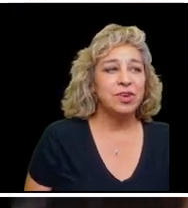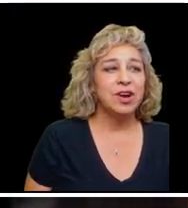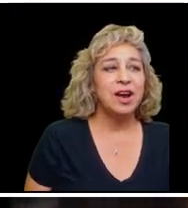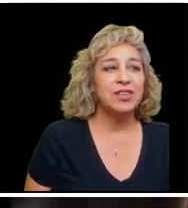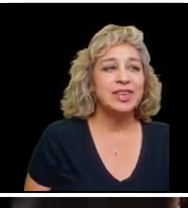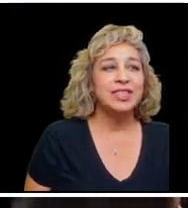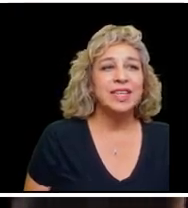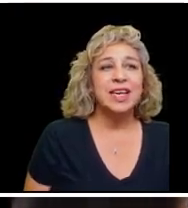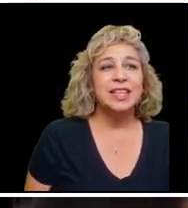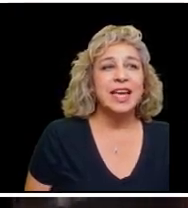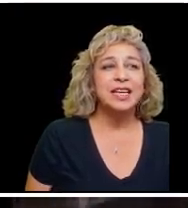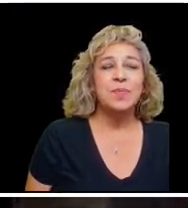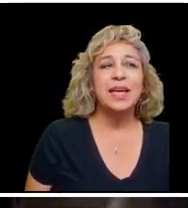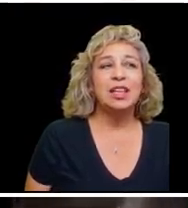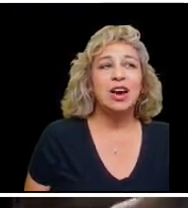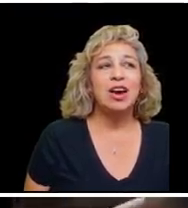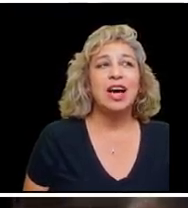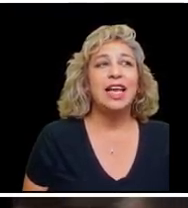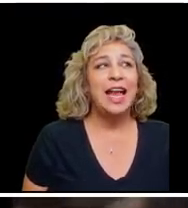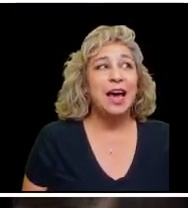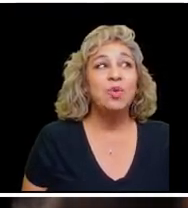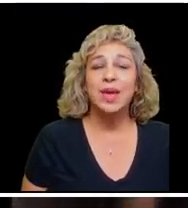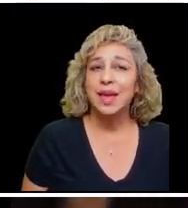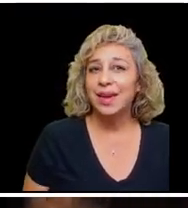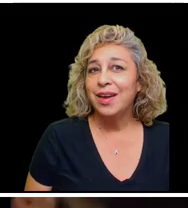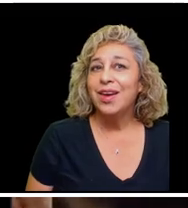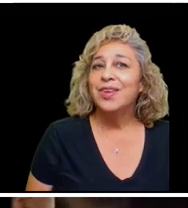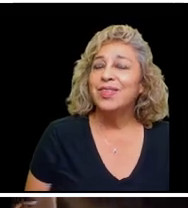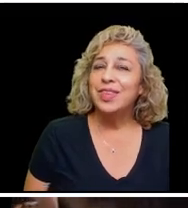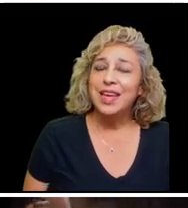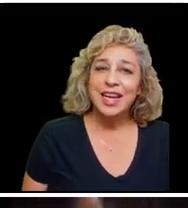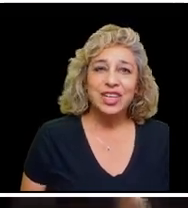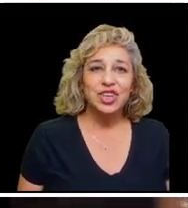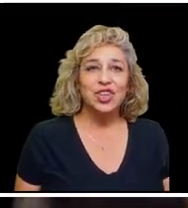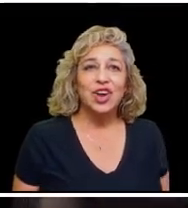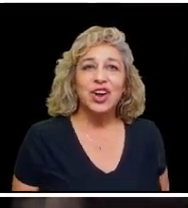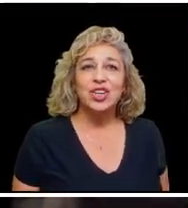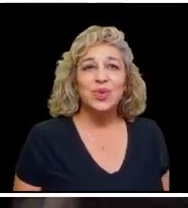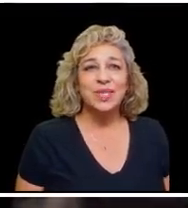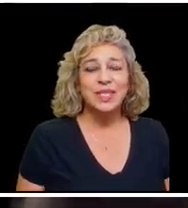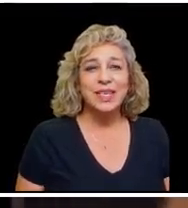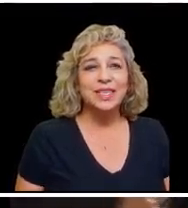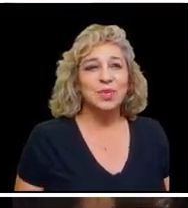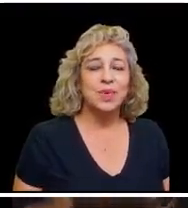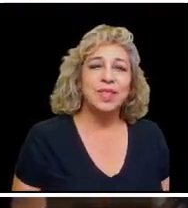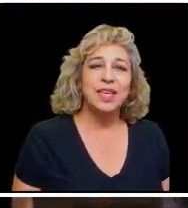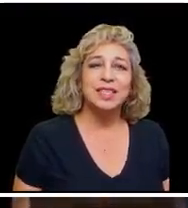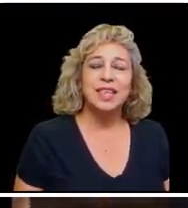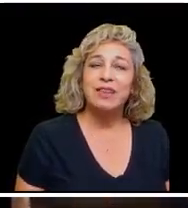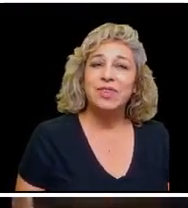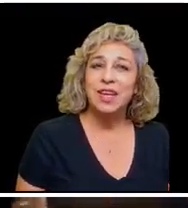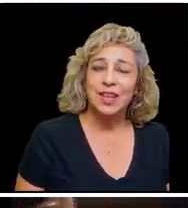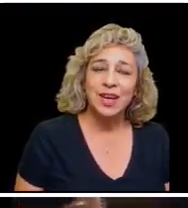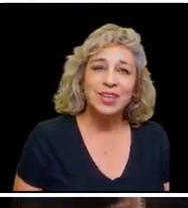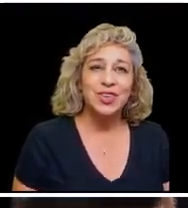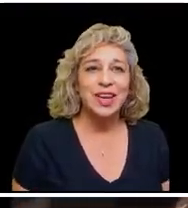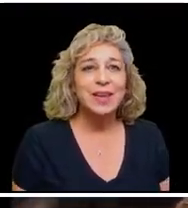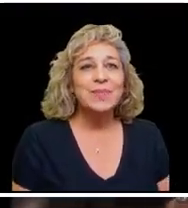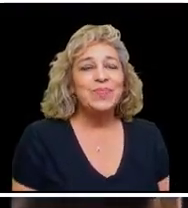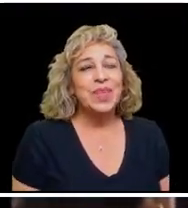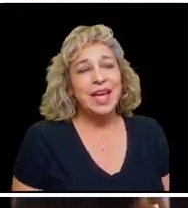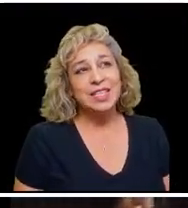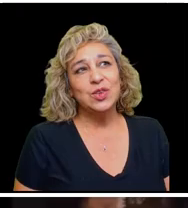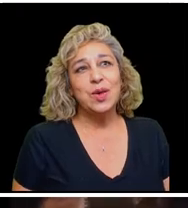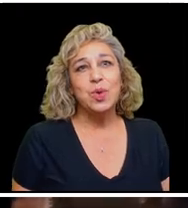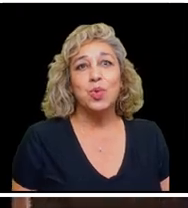for Congress they had to make a law allowing the National Guard to assist with the safety in the country